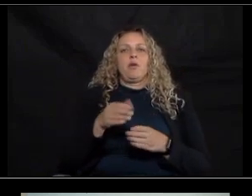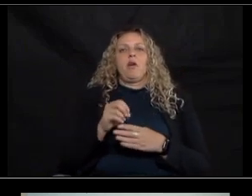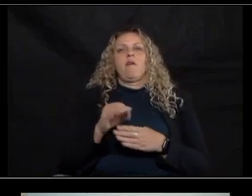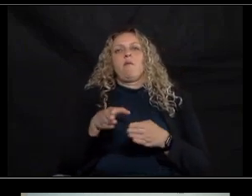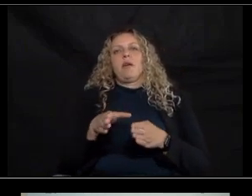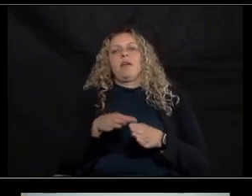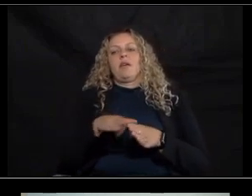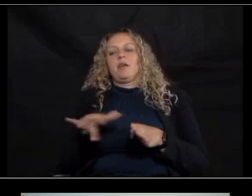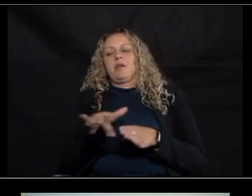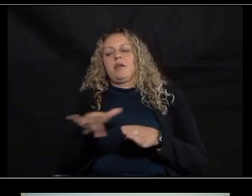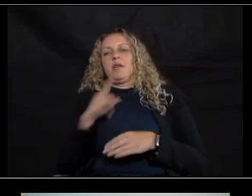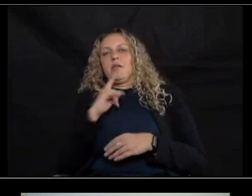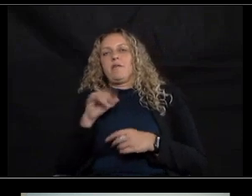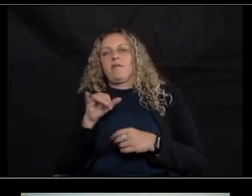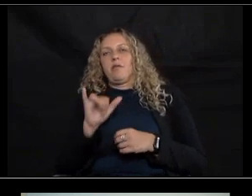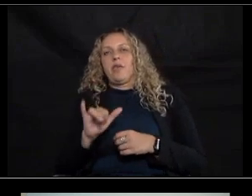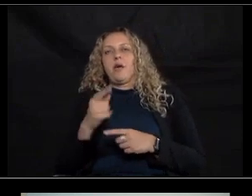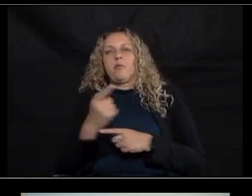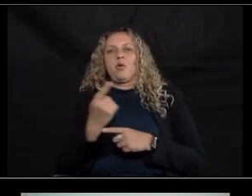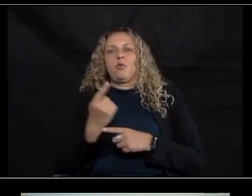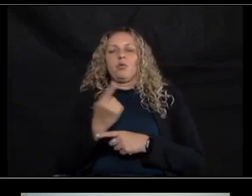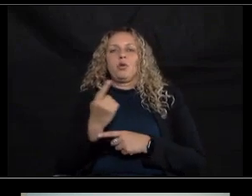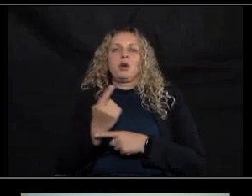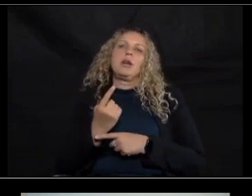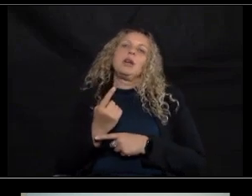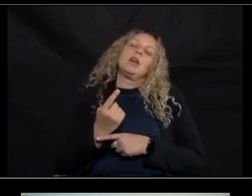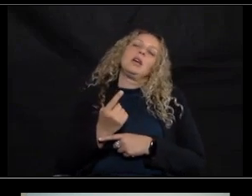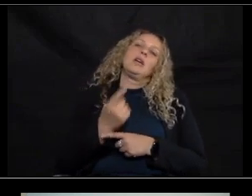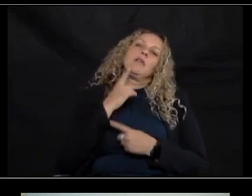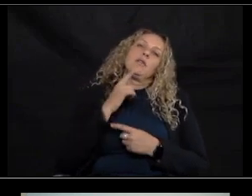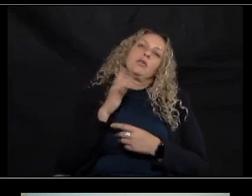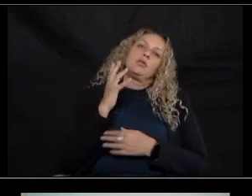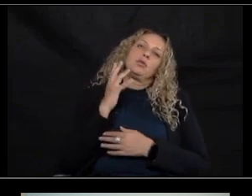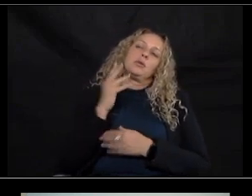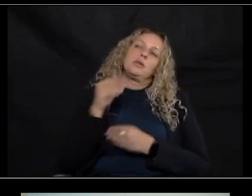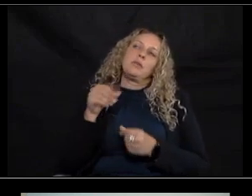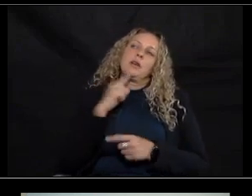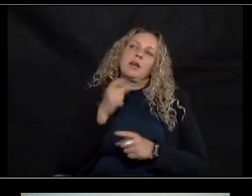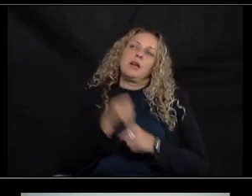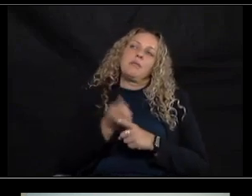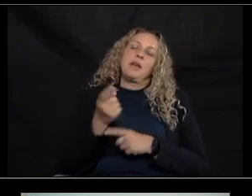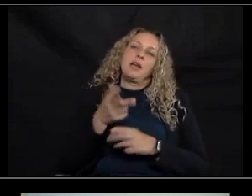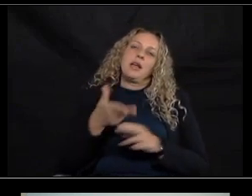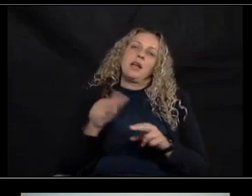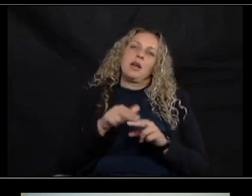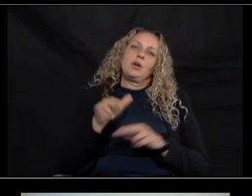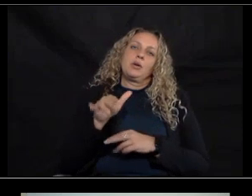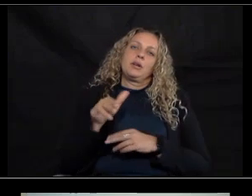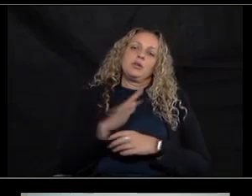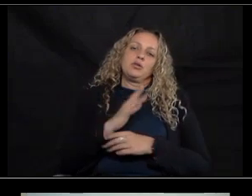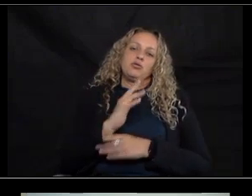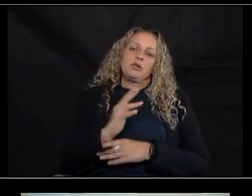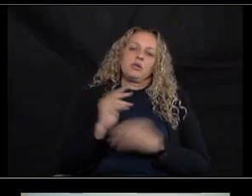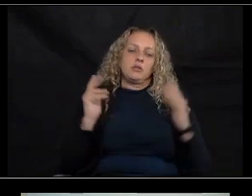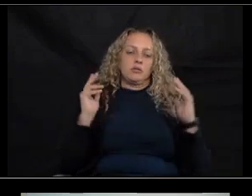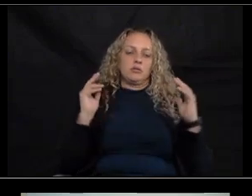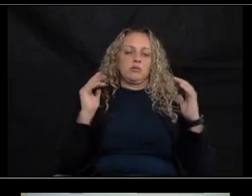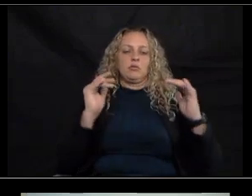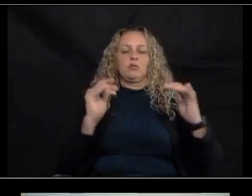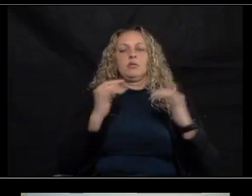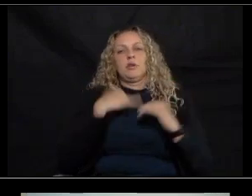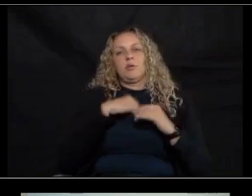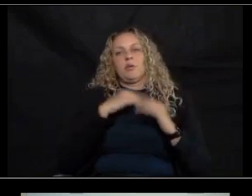might be appropriate for tree planting, and that would have a much larger impact on increasing trees along our streets, which